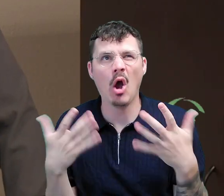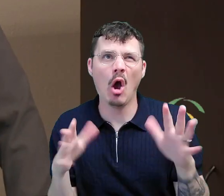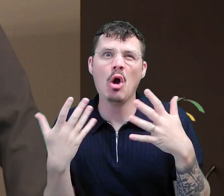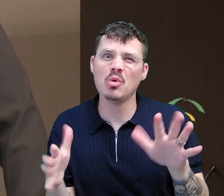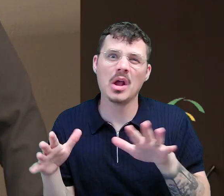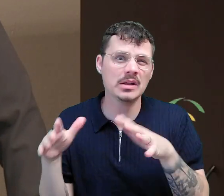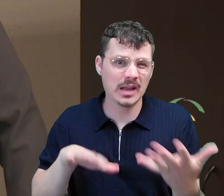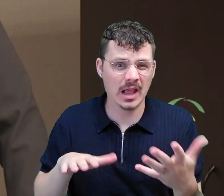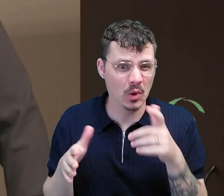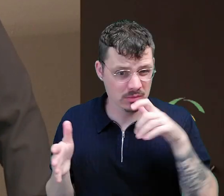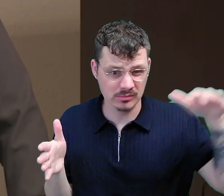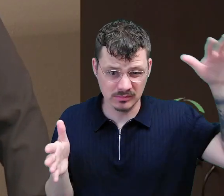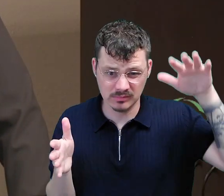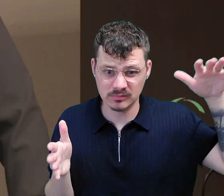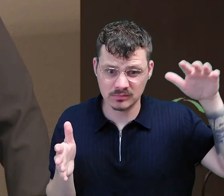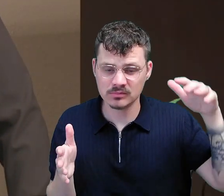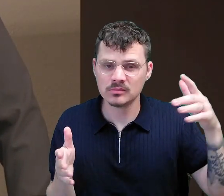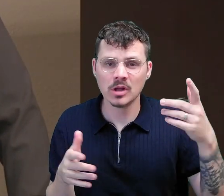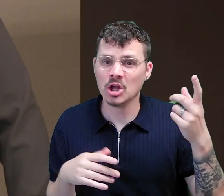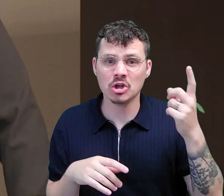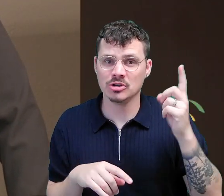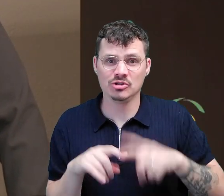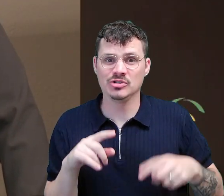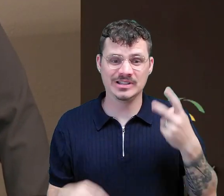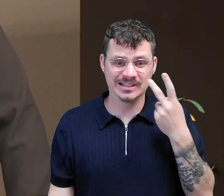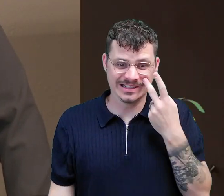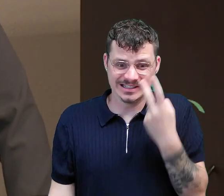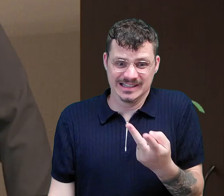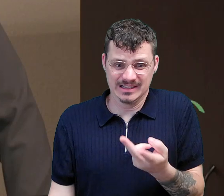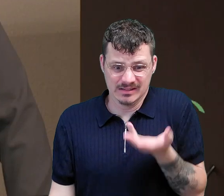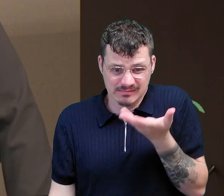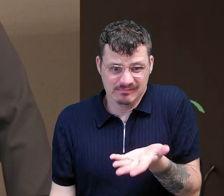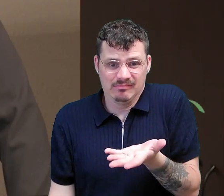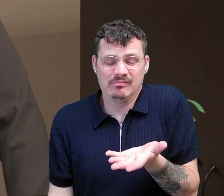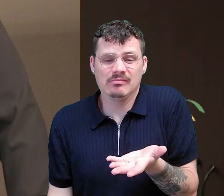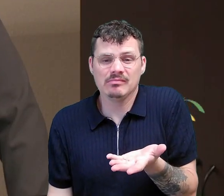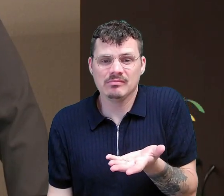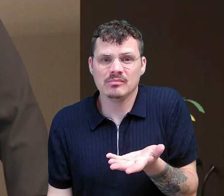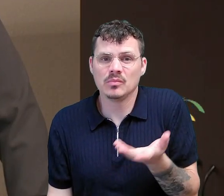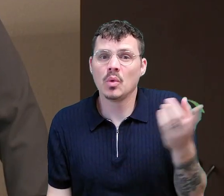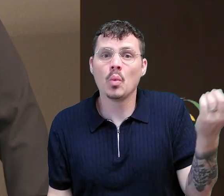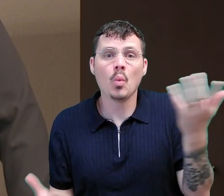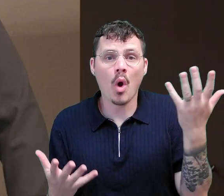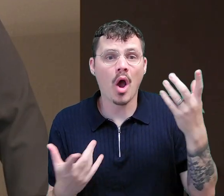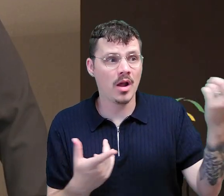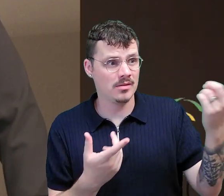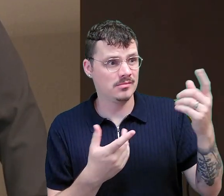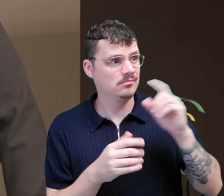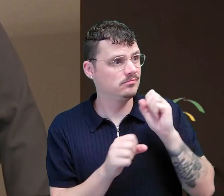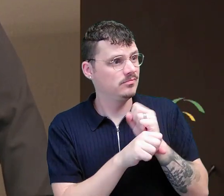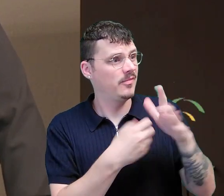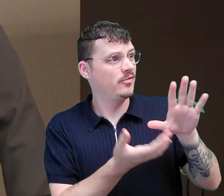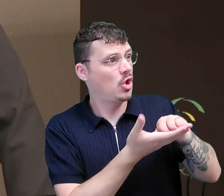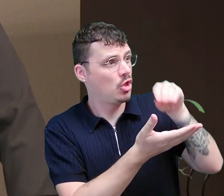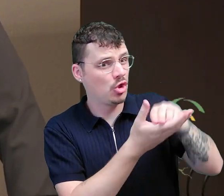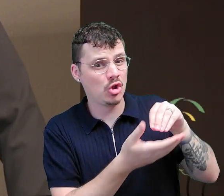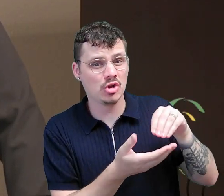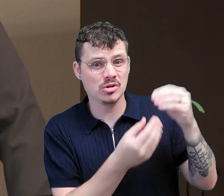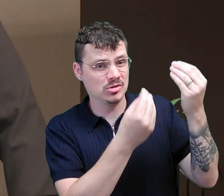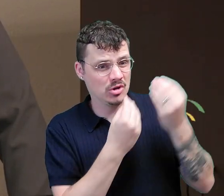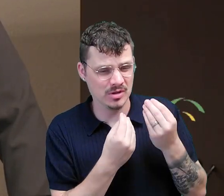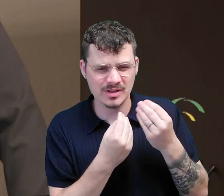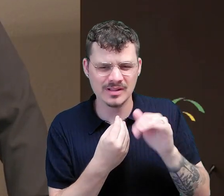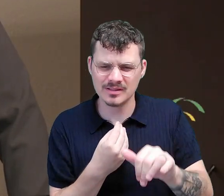dead, couldn't see in front of their eyes that what they'd been taught really